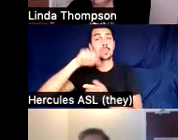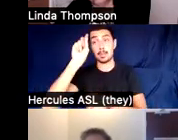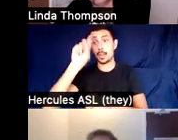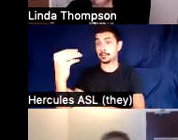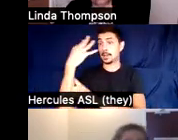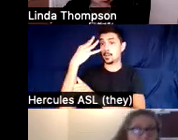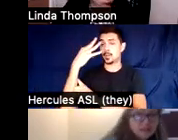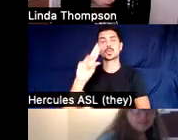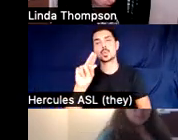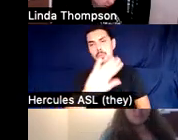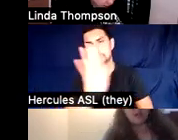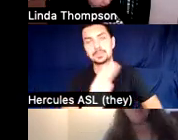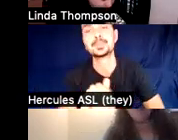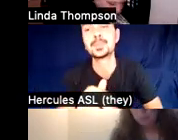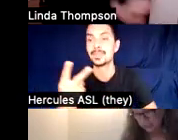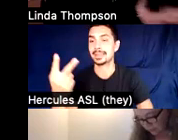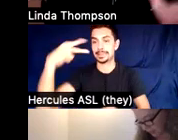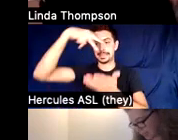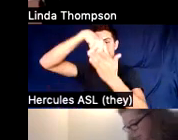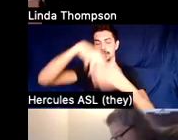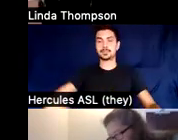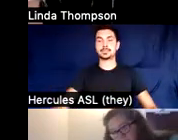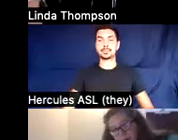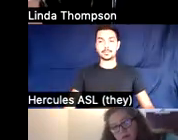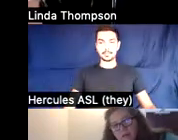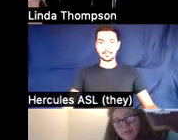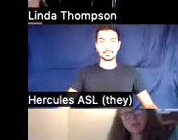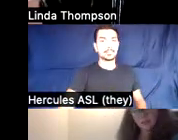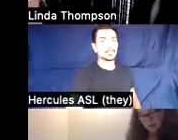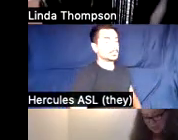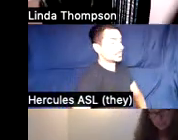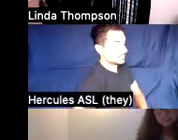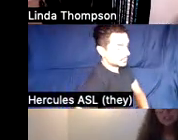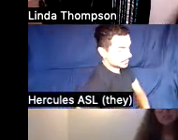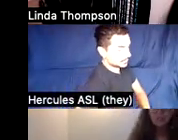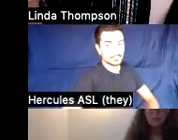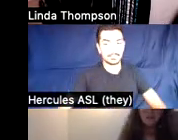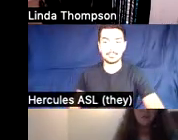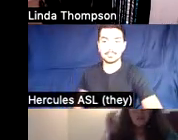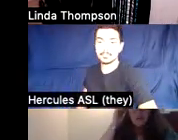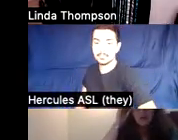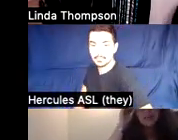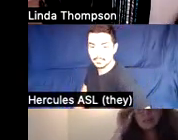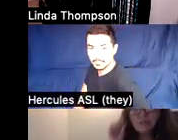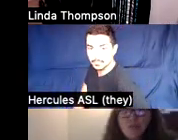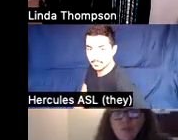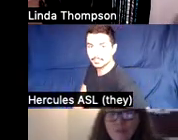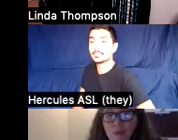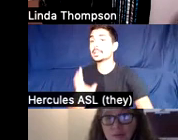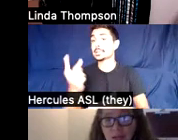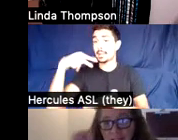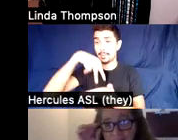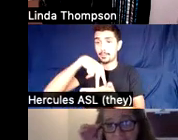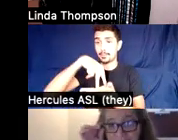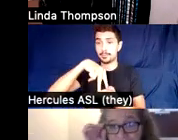up and just come get your feet comfortably apart. Go ahead and just do it. I can't do it